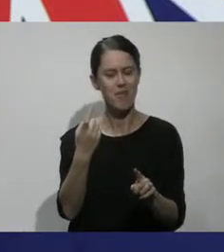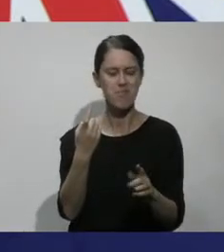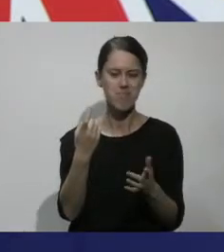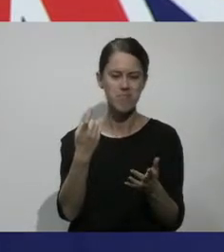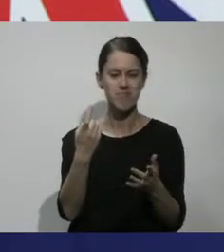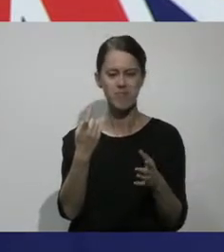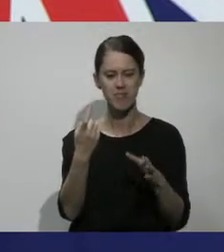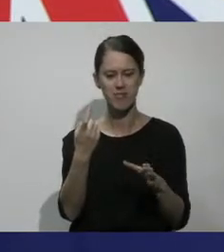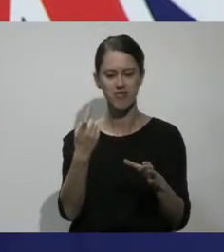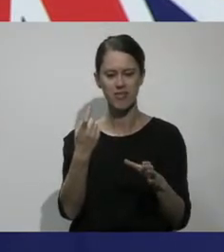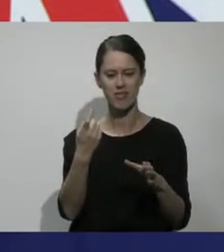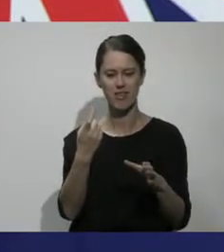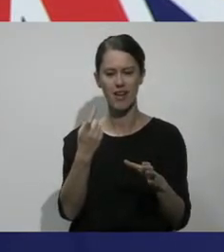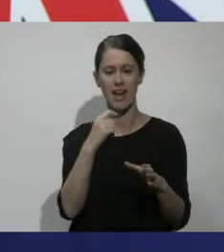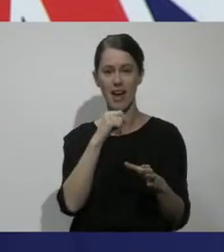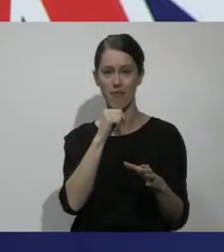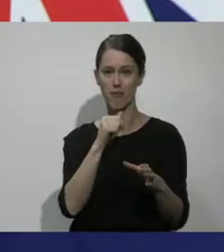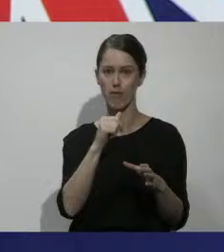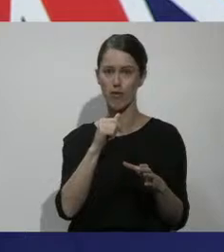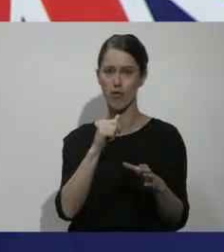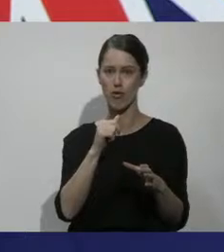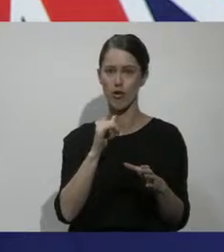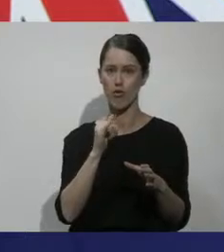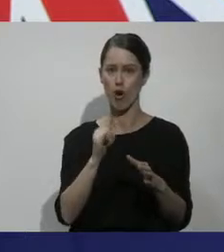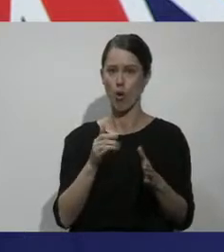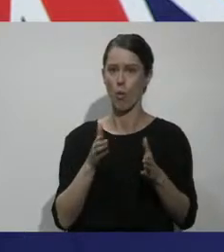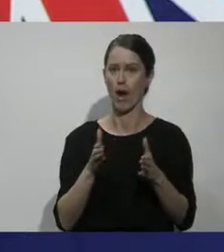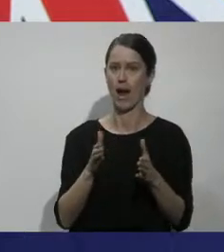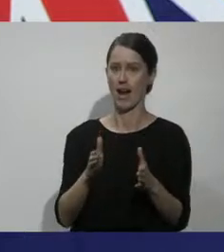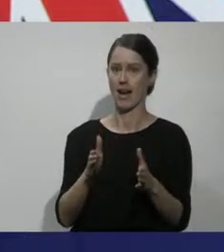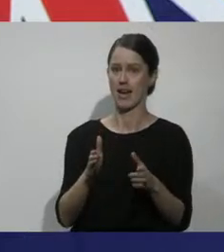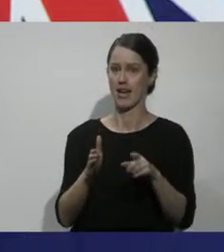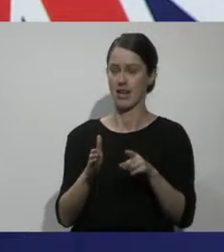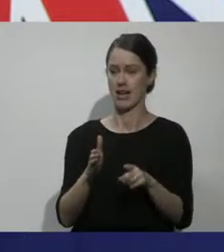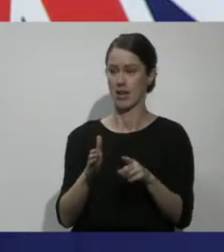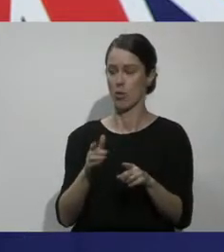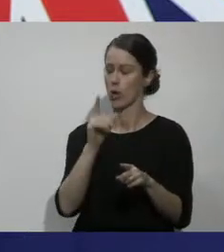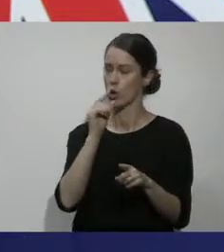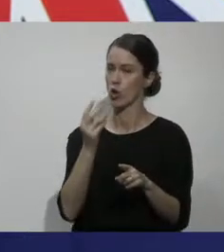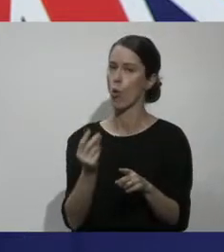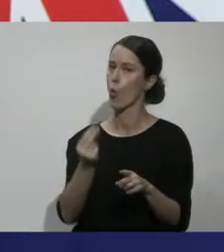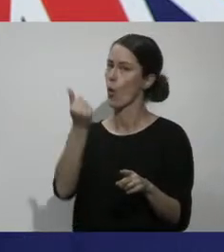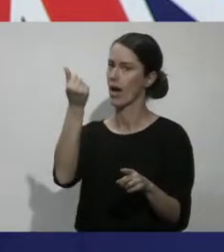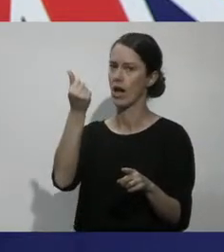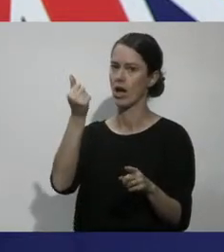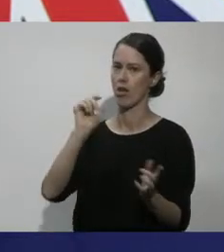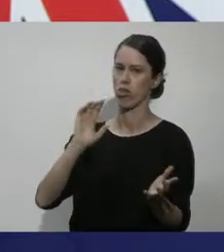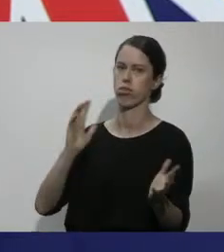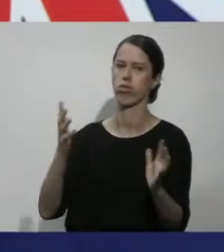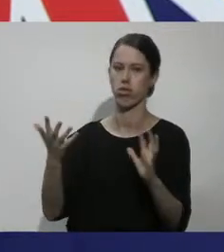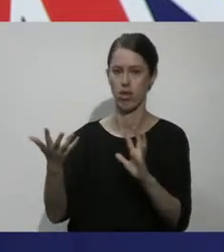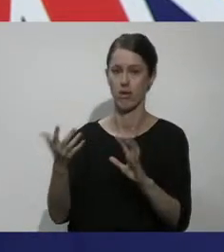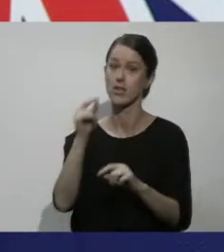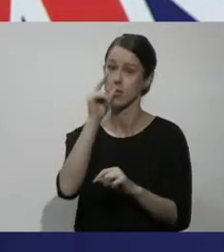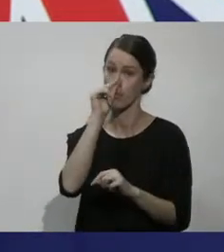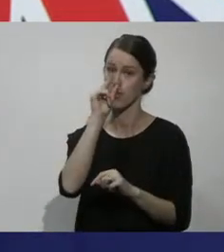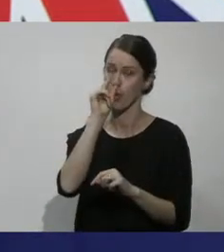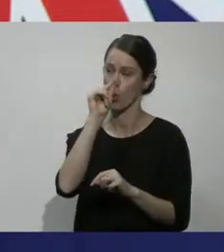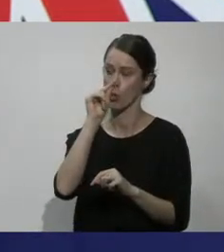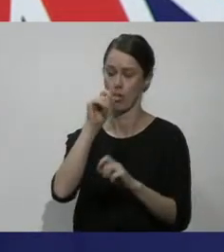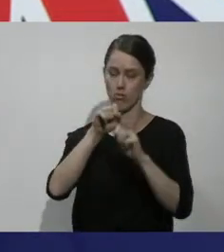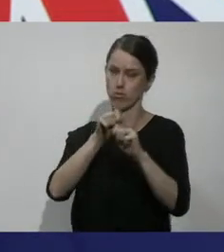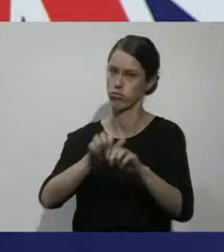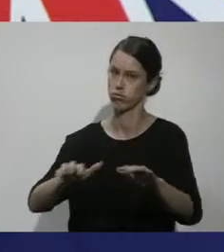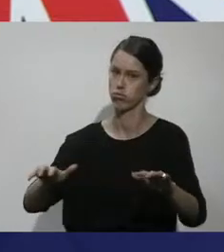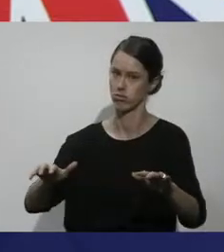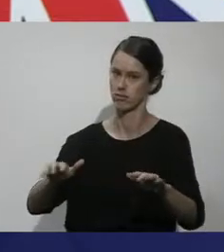if you make a wrong move with COVID, we can see very easily the long-term impact of that,